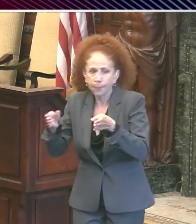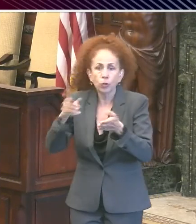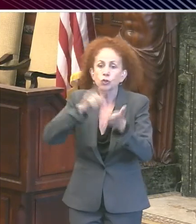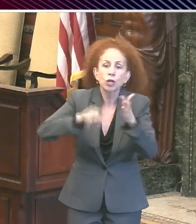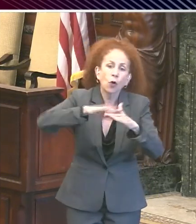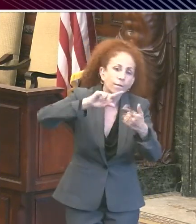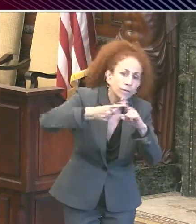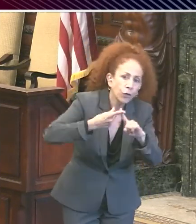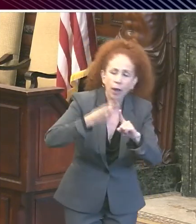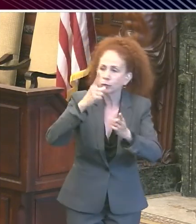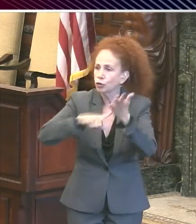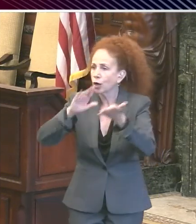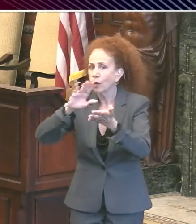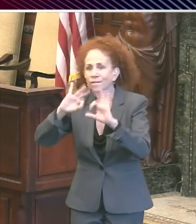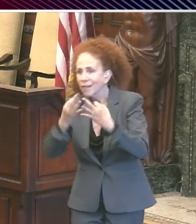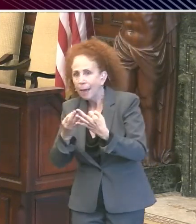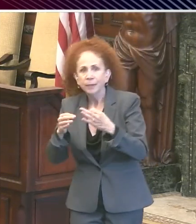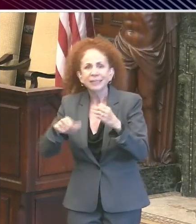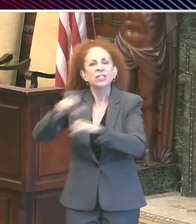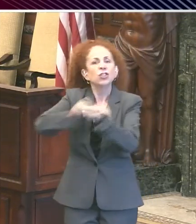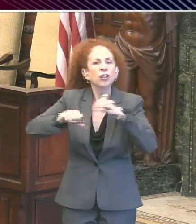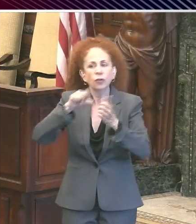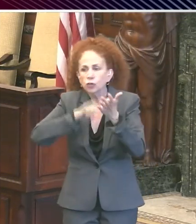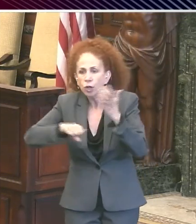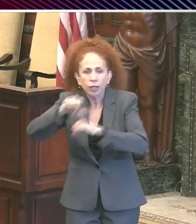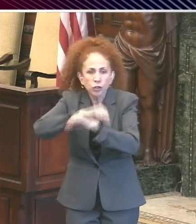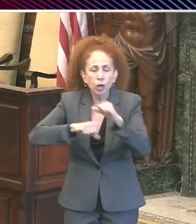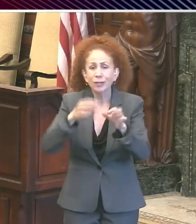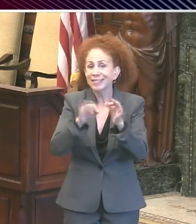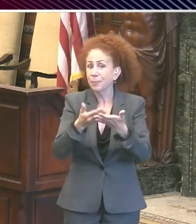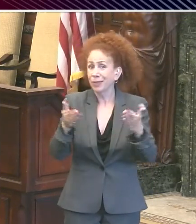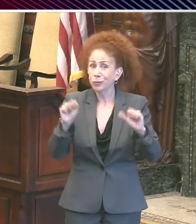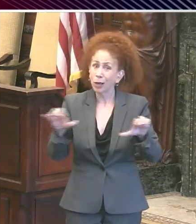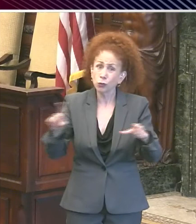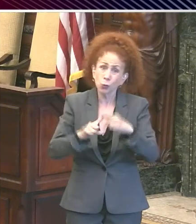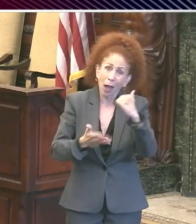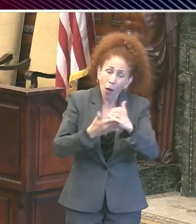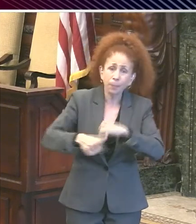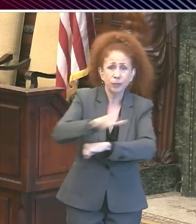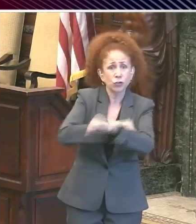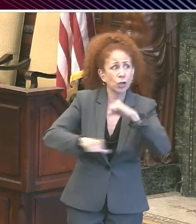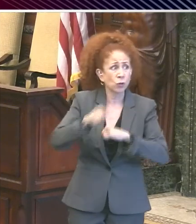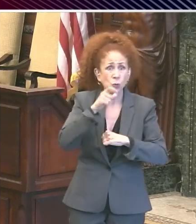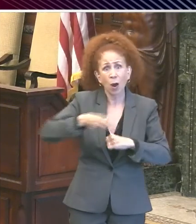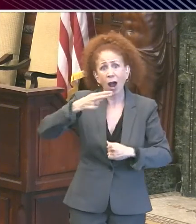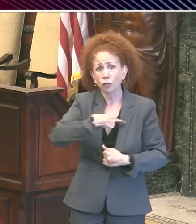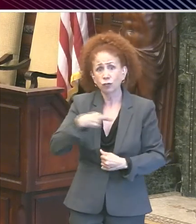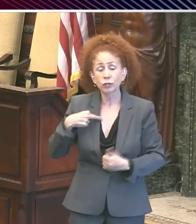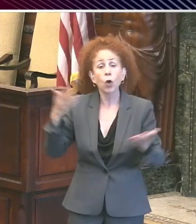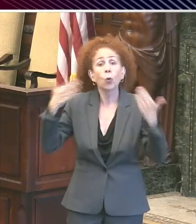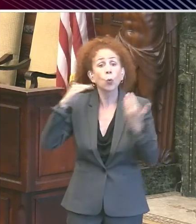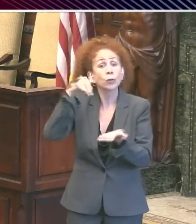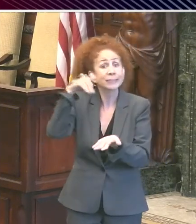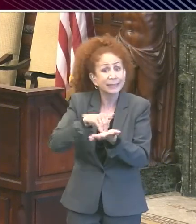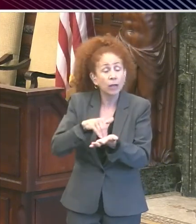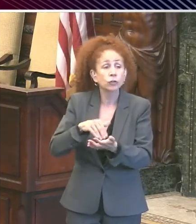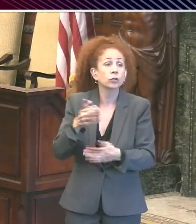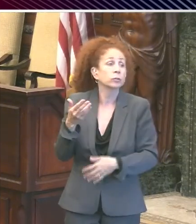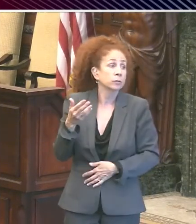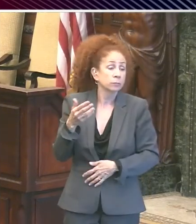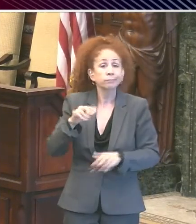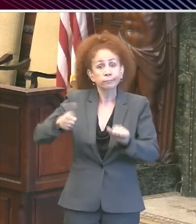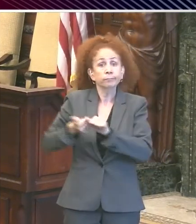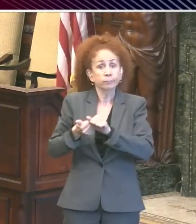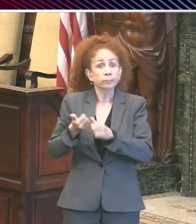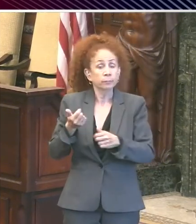friend or your relative message. And there's some very simple things that people can do to help out those folks who are at risk. The cooling center are if that doesn't work.